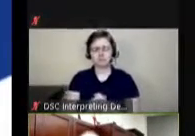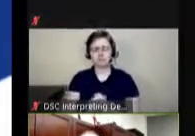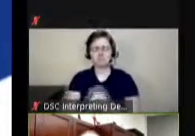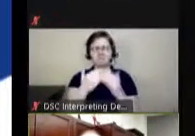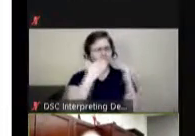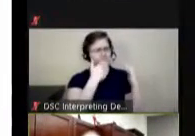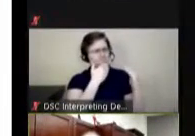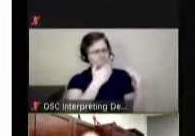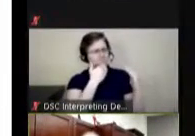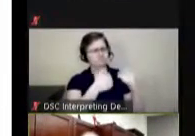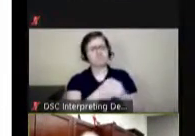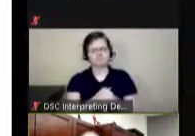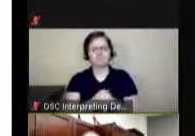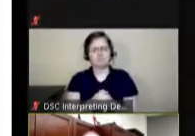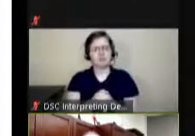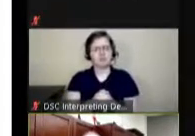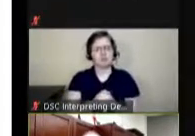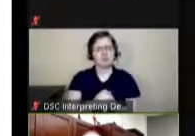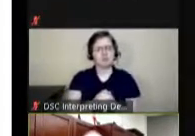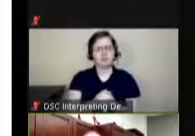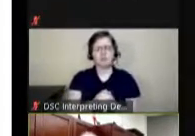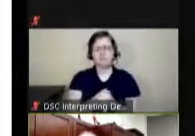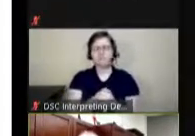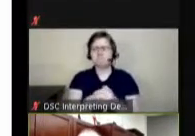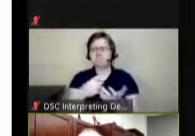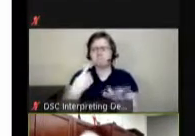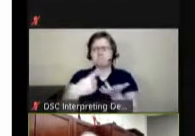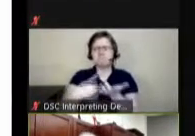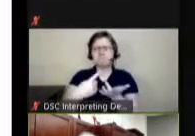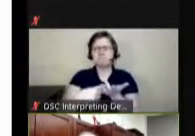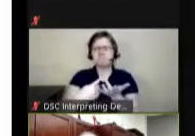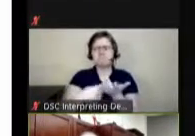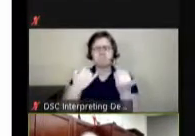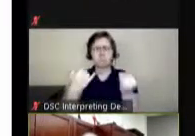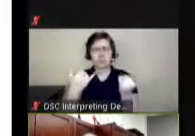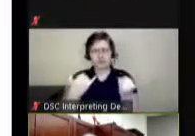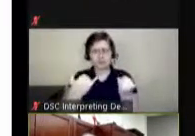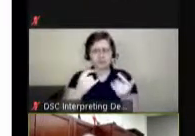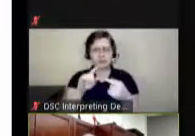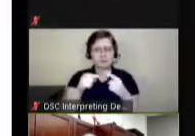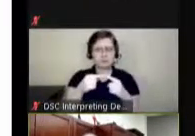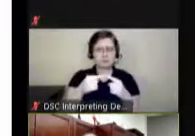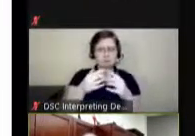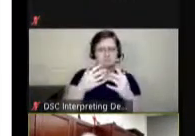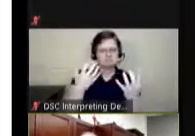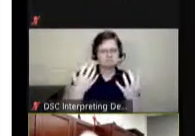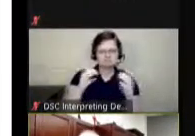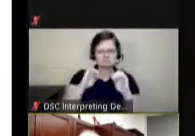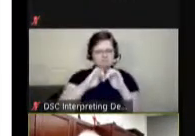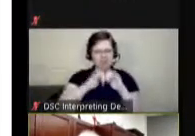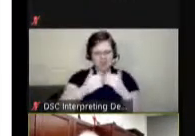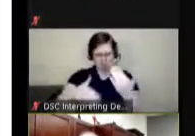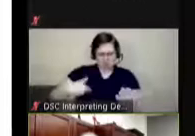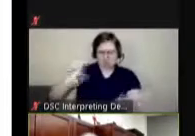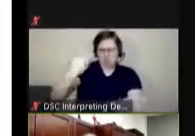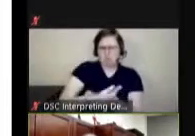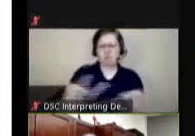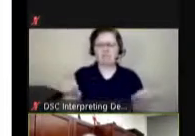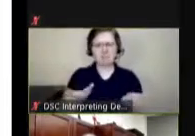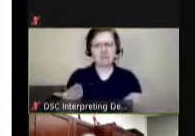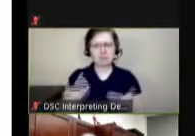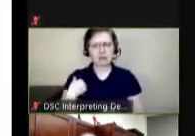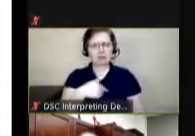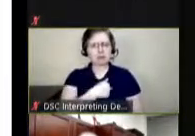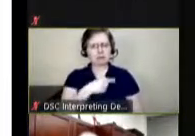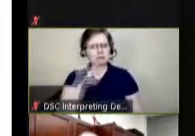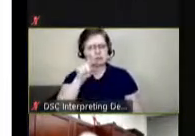Thank you, Shannon. So let's talk a little bit about, you know, how does the vaccine get to us? And